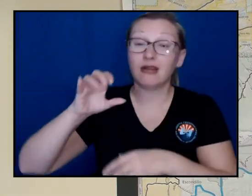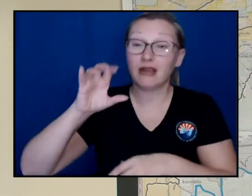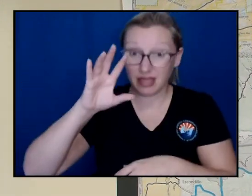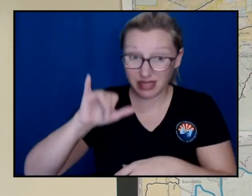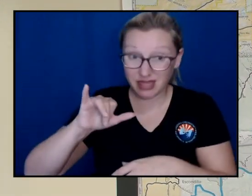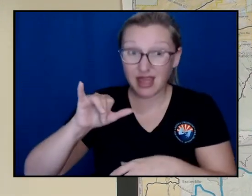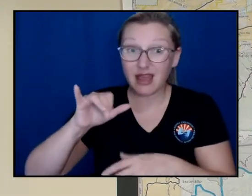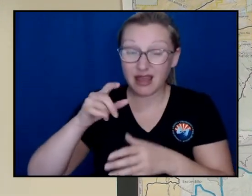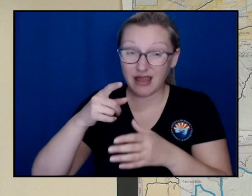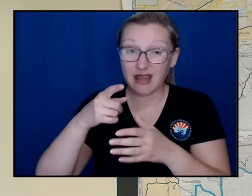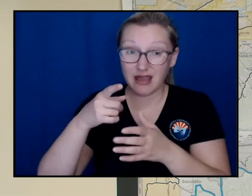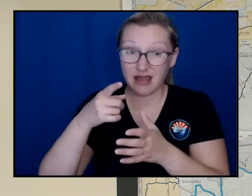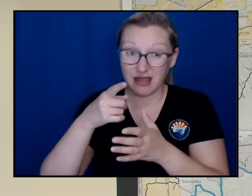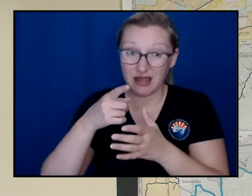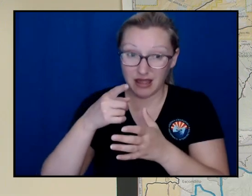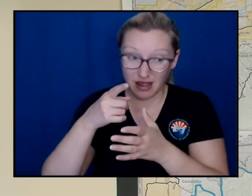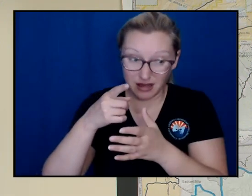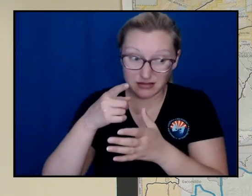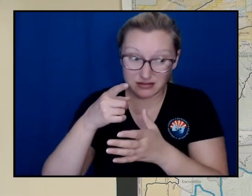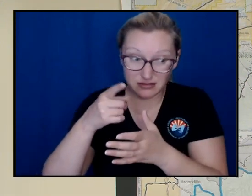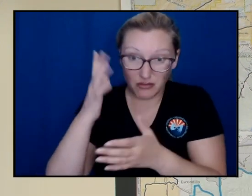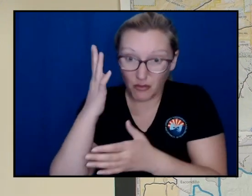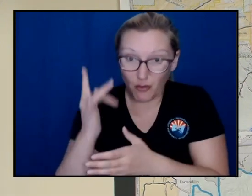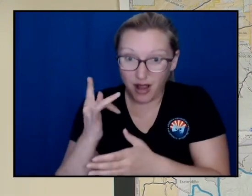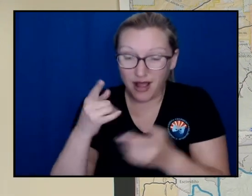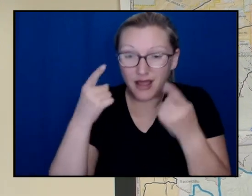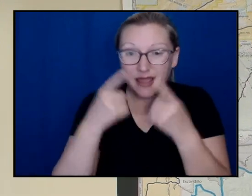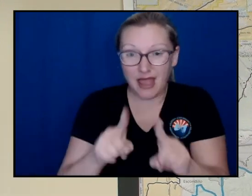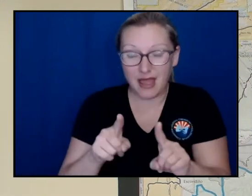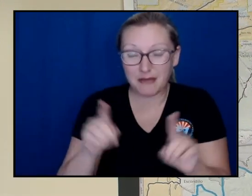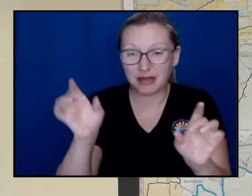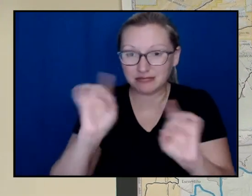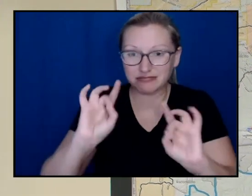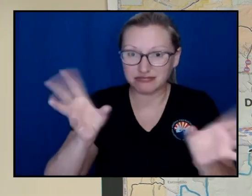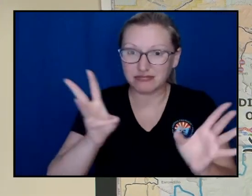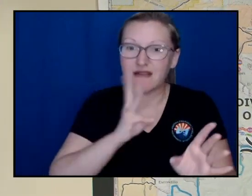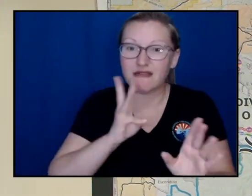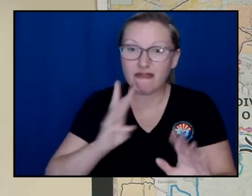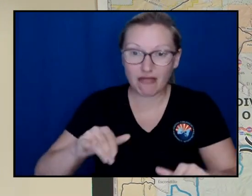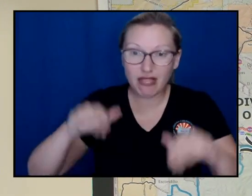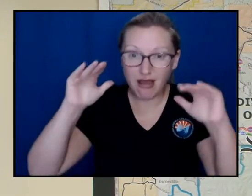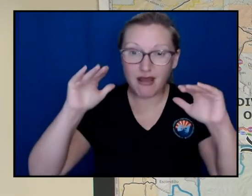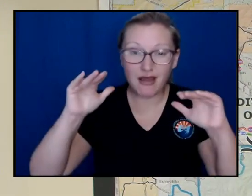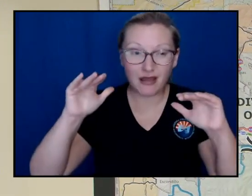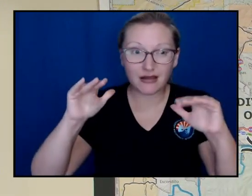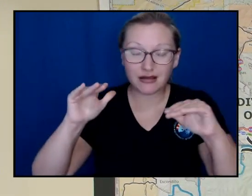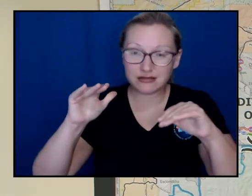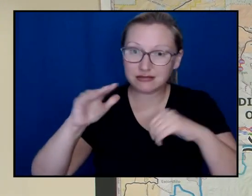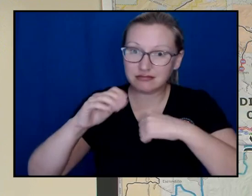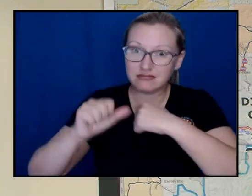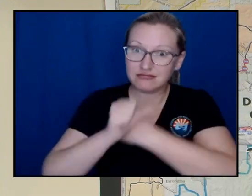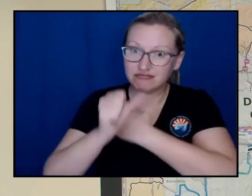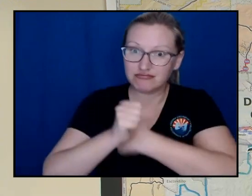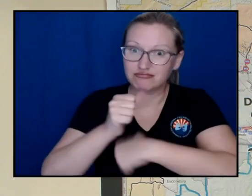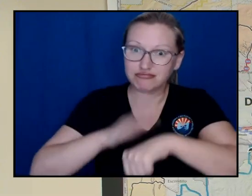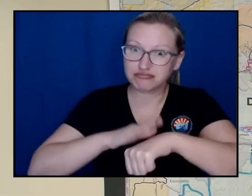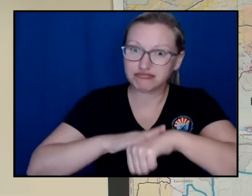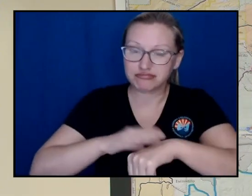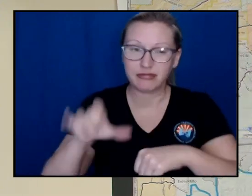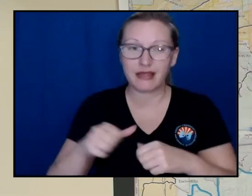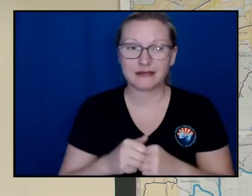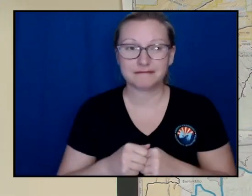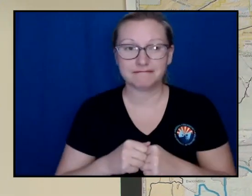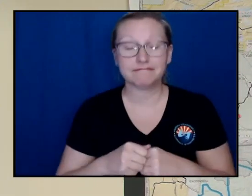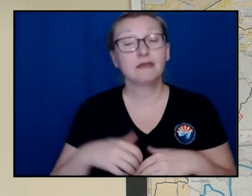incredible flash flood threat. Now, as we go in through the day today, they're still going to try to form over the high terrain